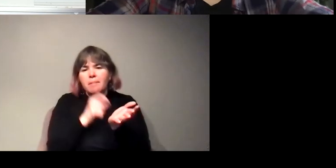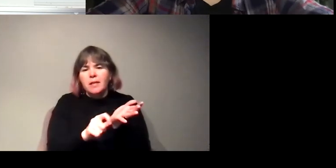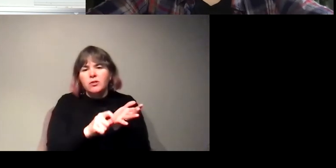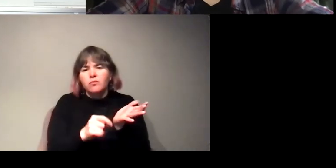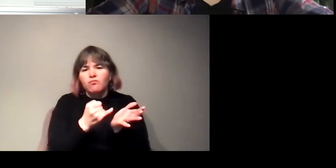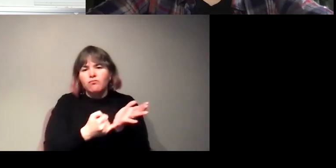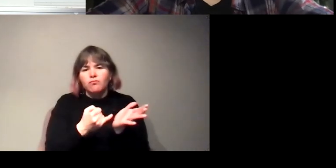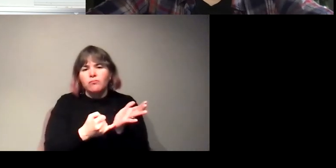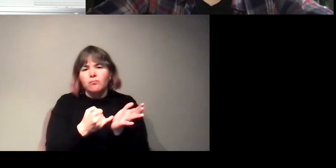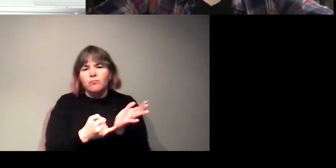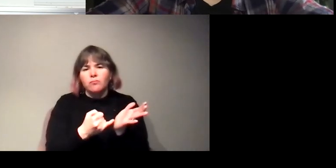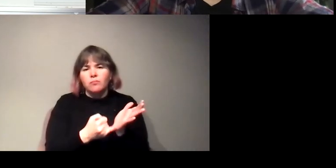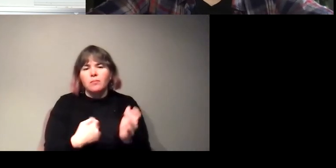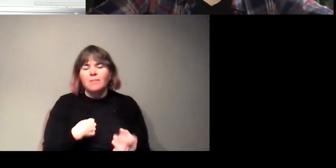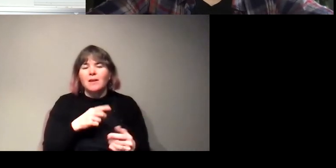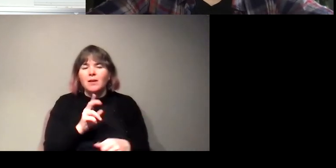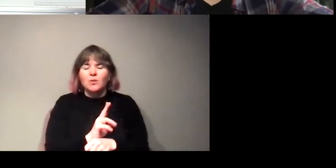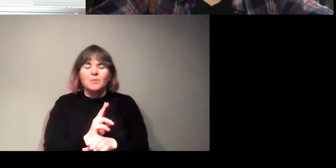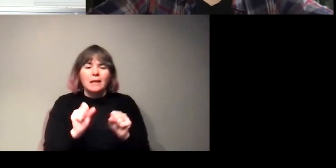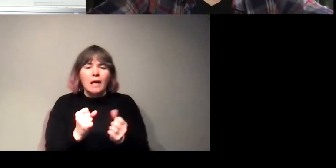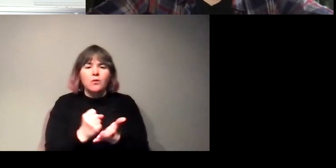here, and I use an erasable